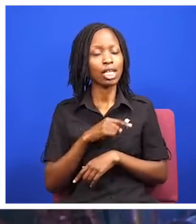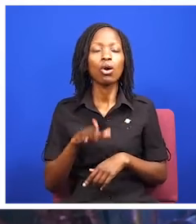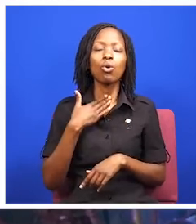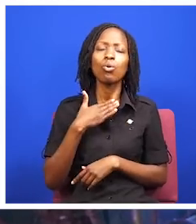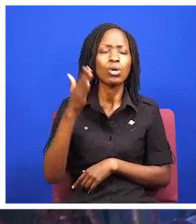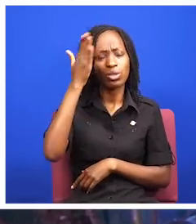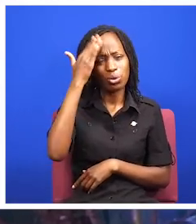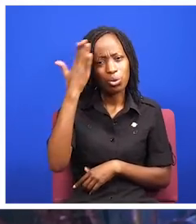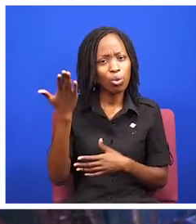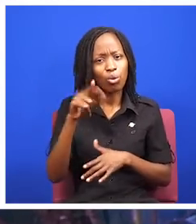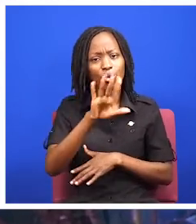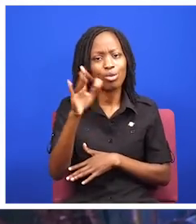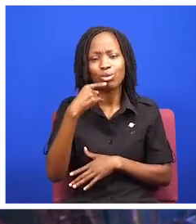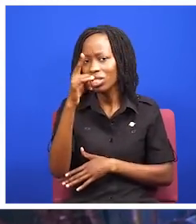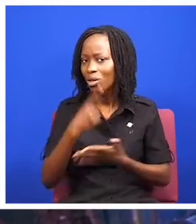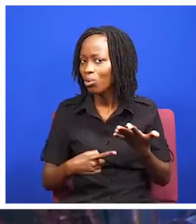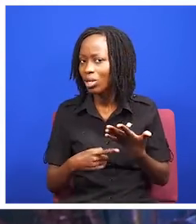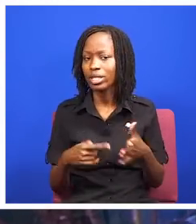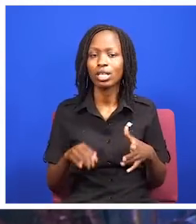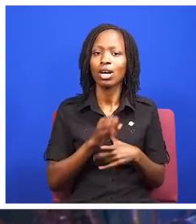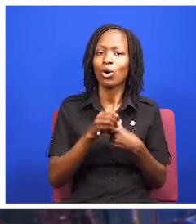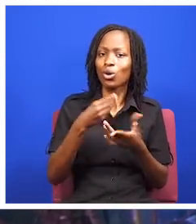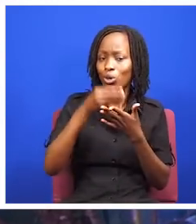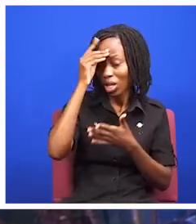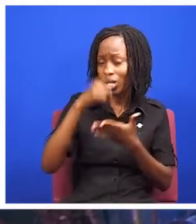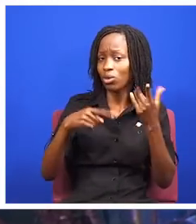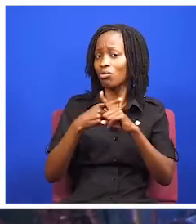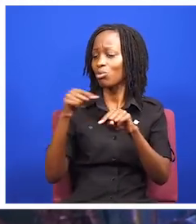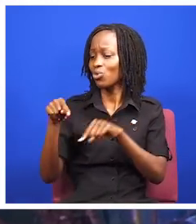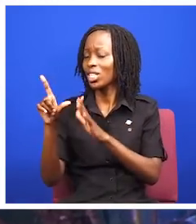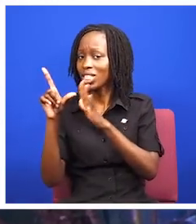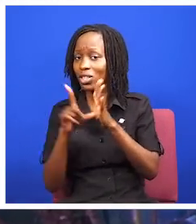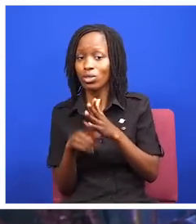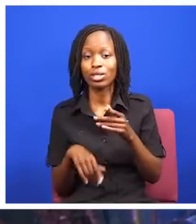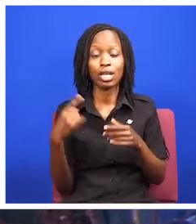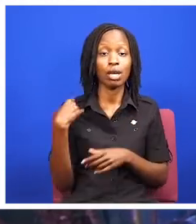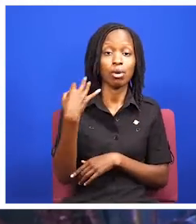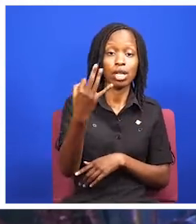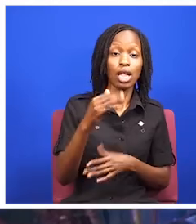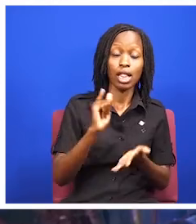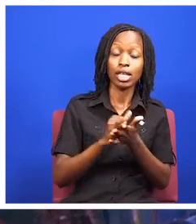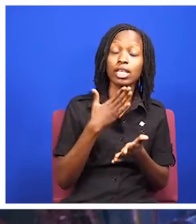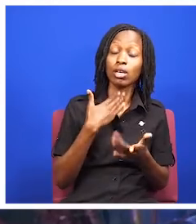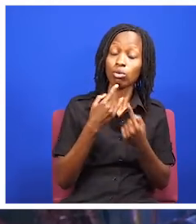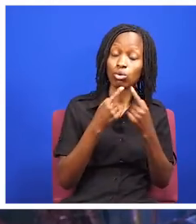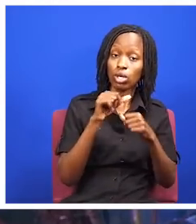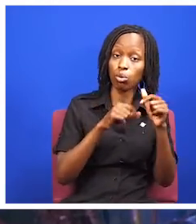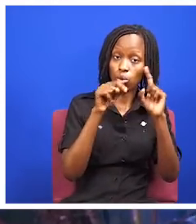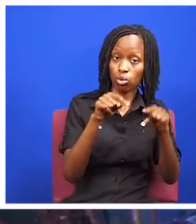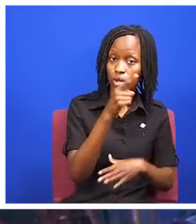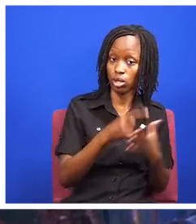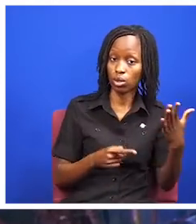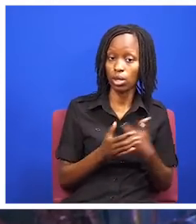share with us? We want to hear and also to know what you are saying or what you are learning from this lesson. And the third point that I want to bring to us is